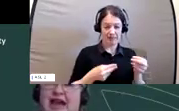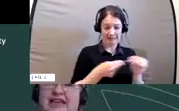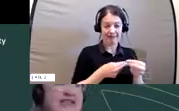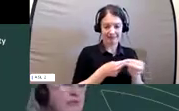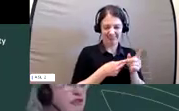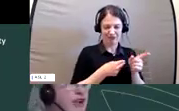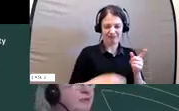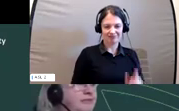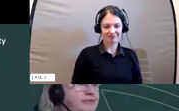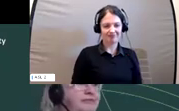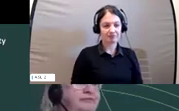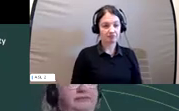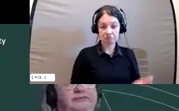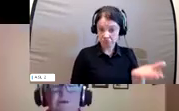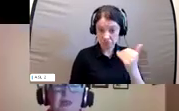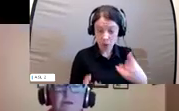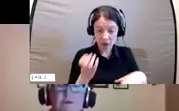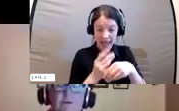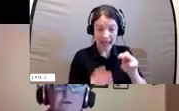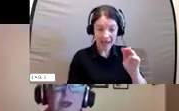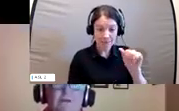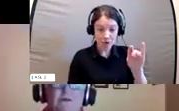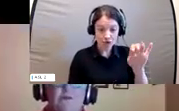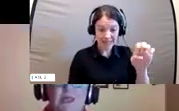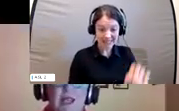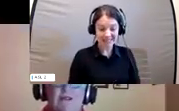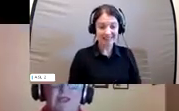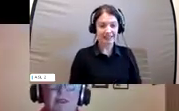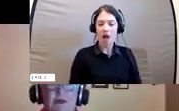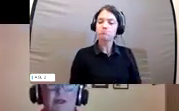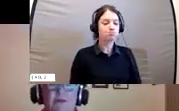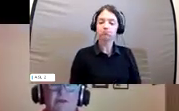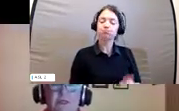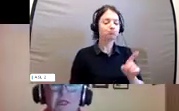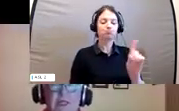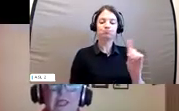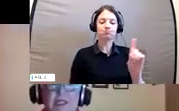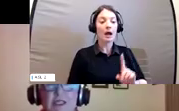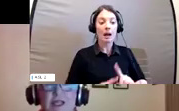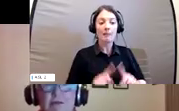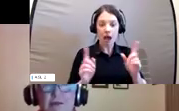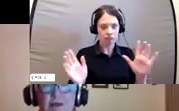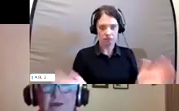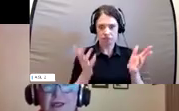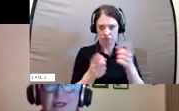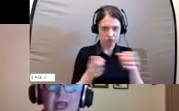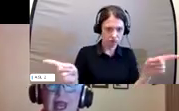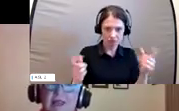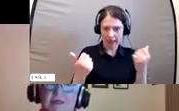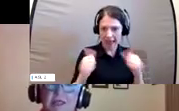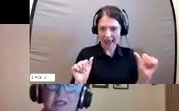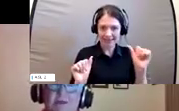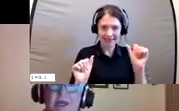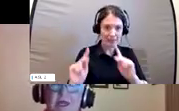Is there anything you want to add to that, Marie? No, but would encourage anyone who's seeking to collaborate with